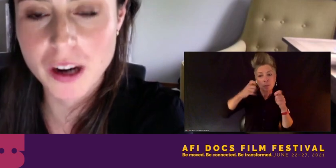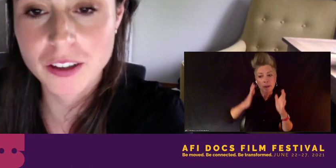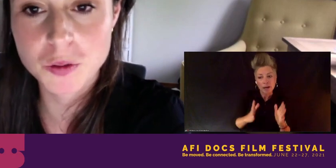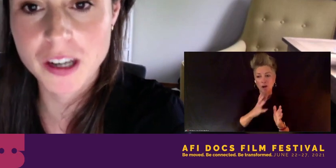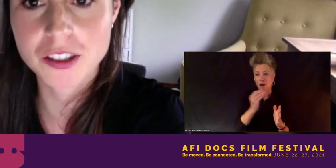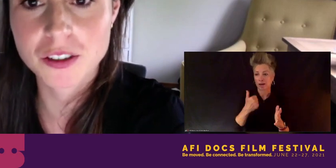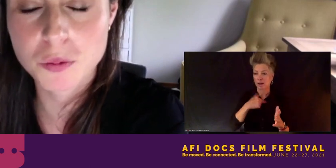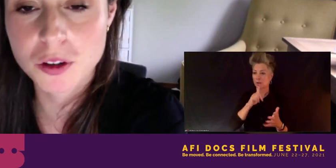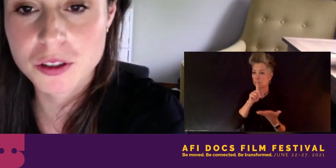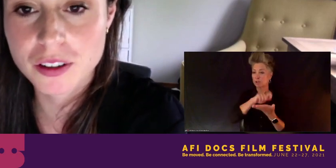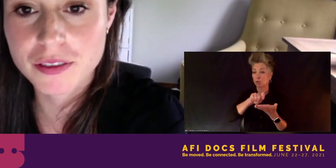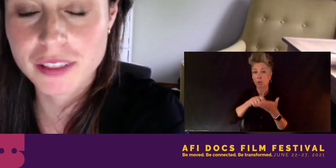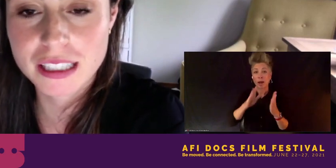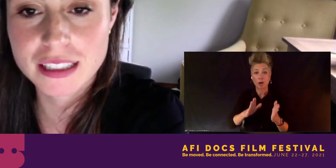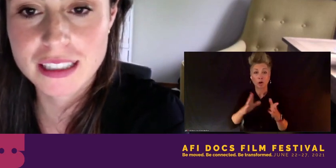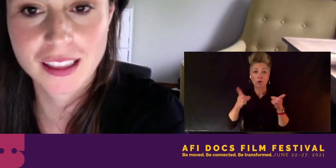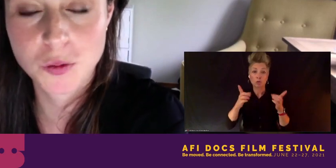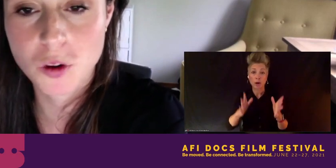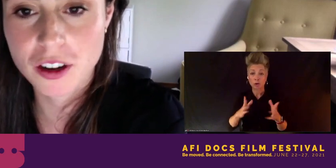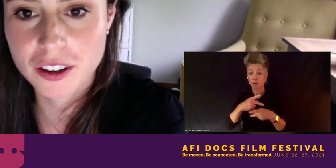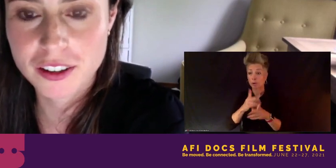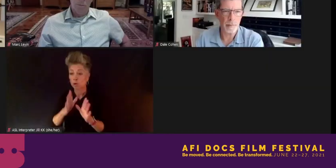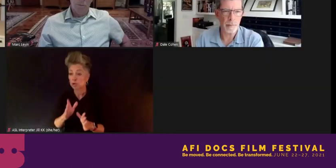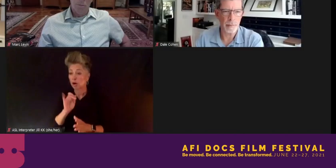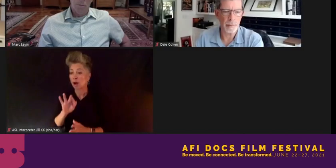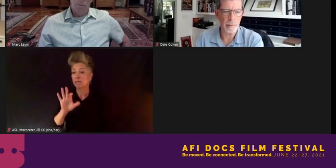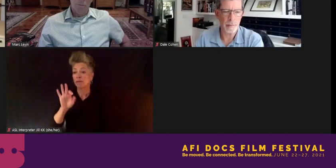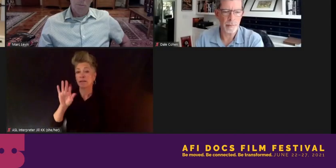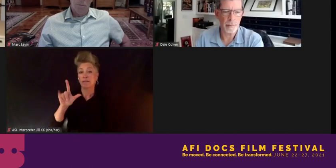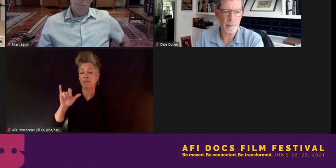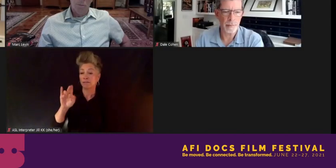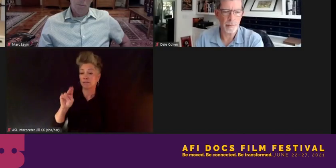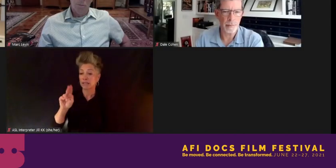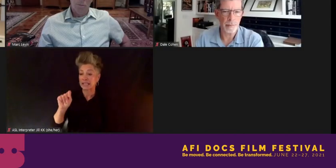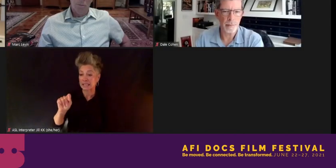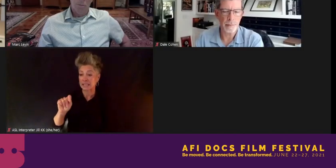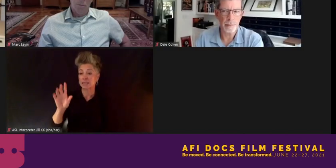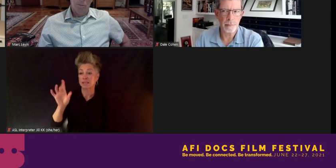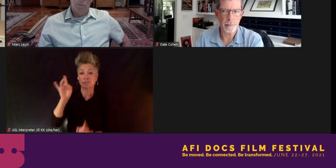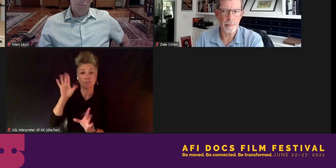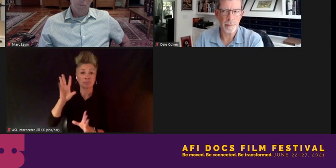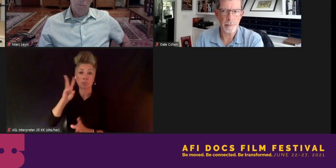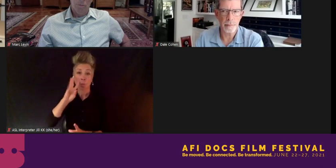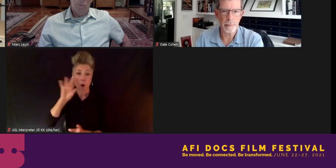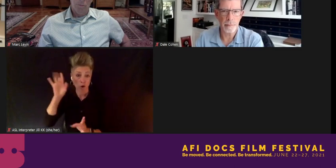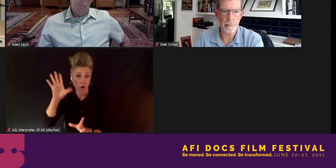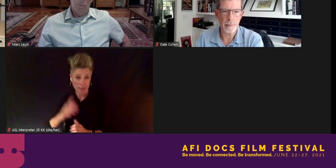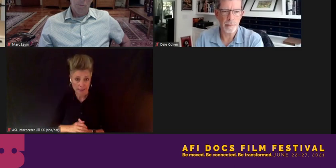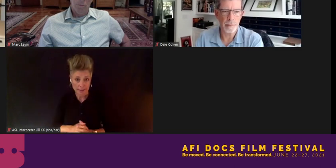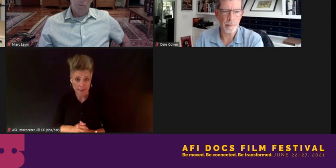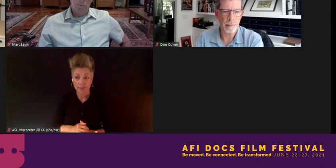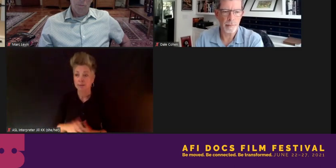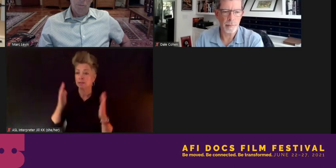the writer, director, and producer of Flint's Deadly Water. Thank you. And Sonia.